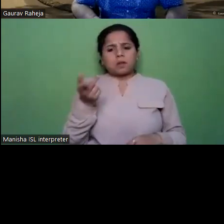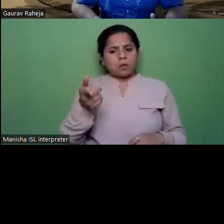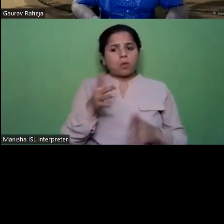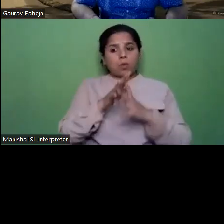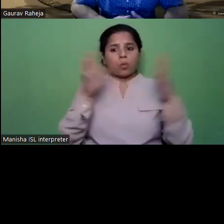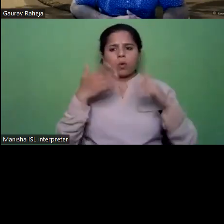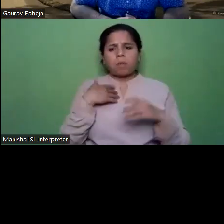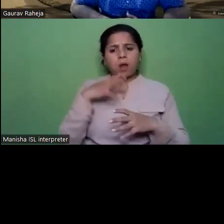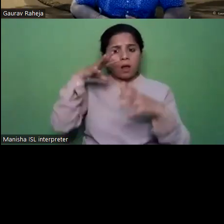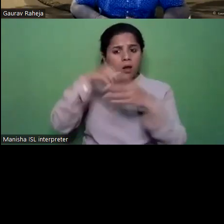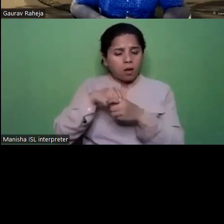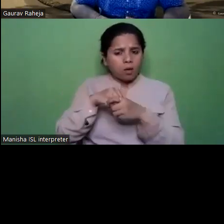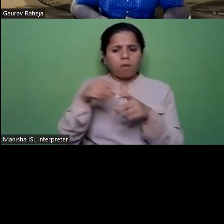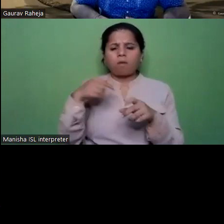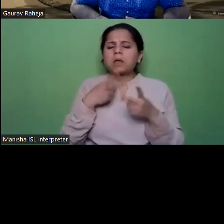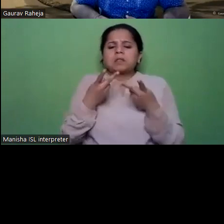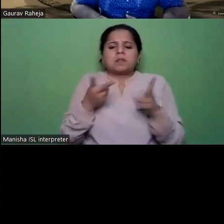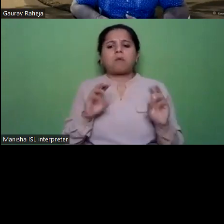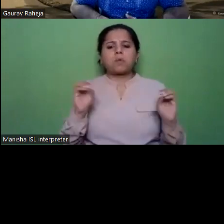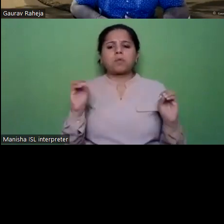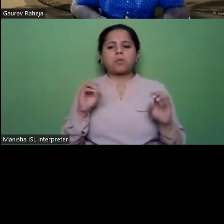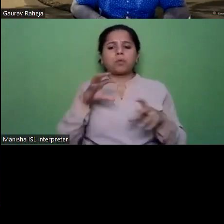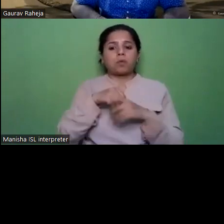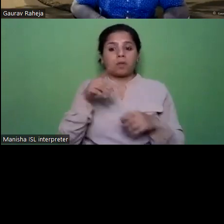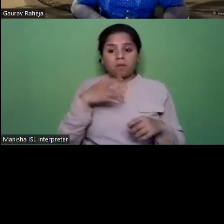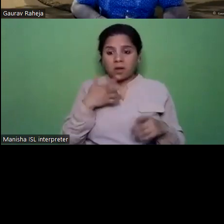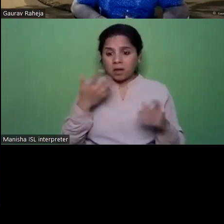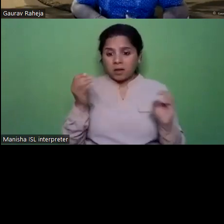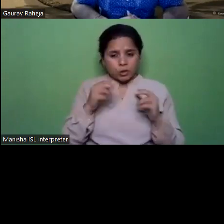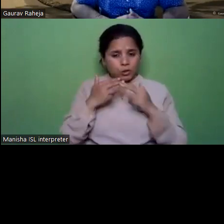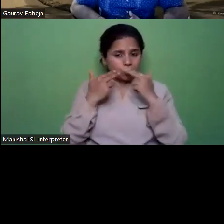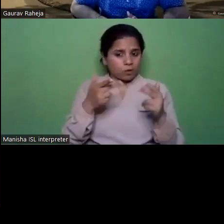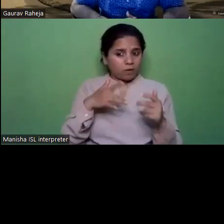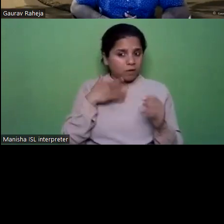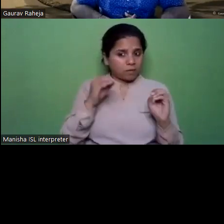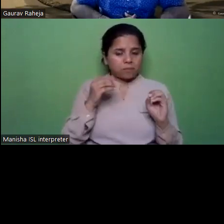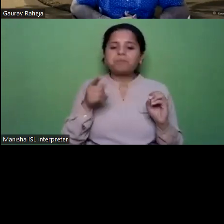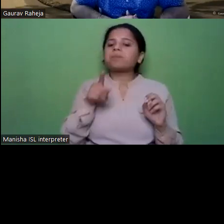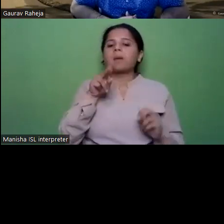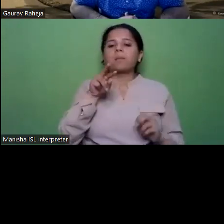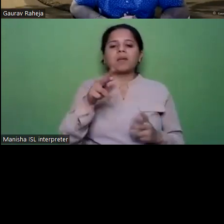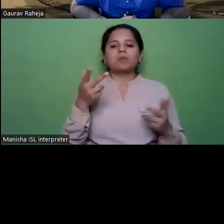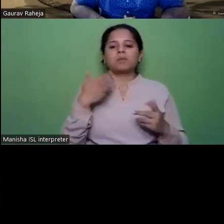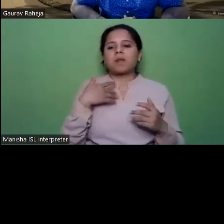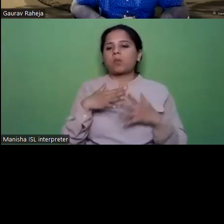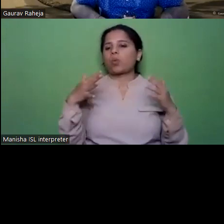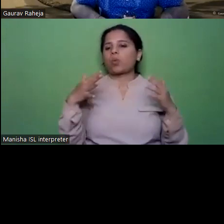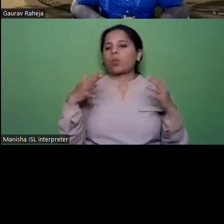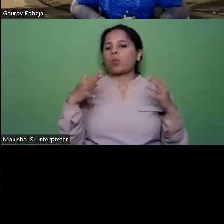included without any effort? Well, if that is not the story, it only means is we have a long way to